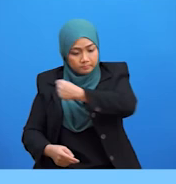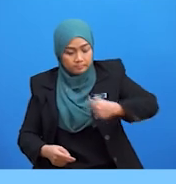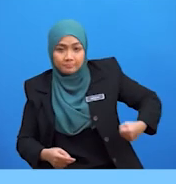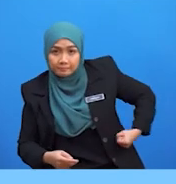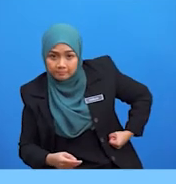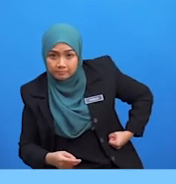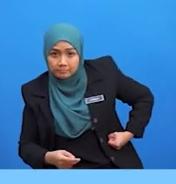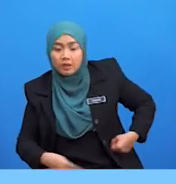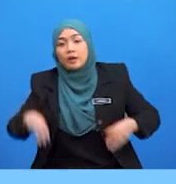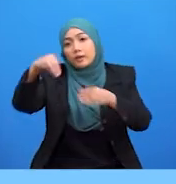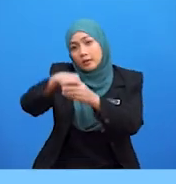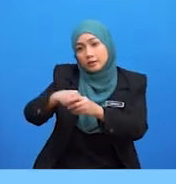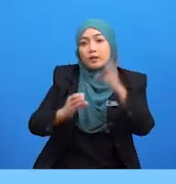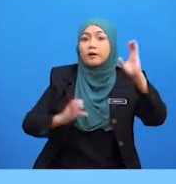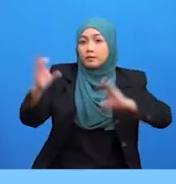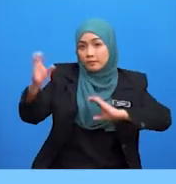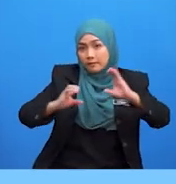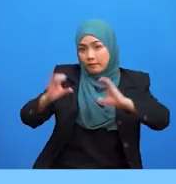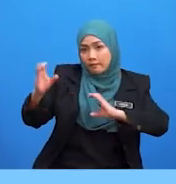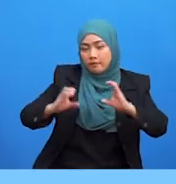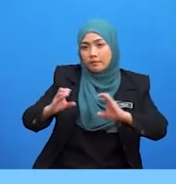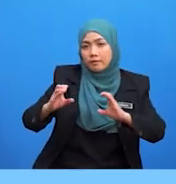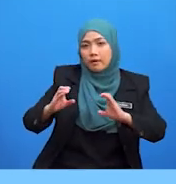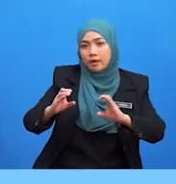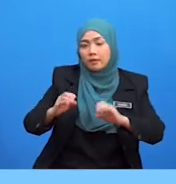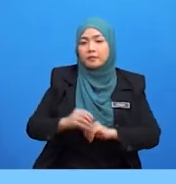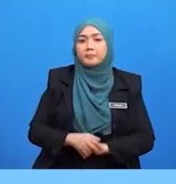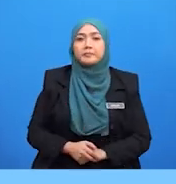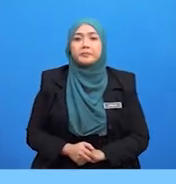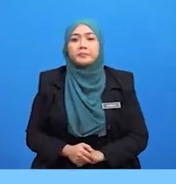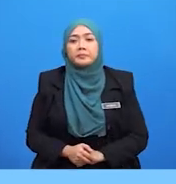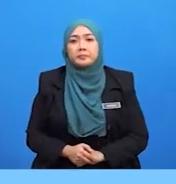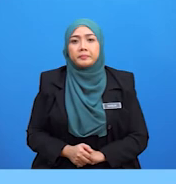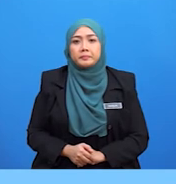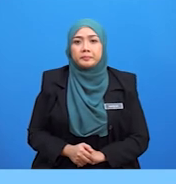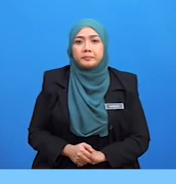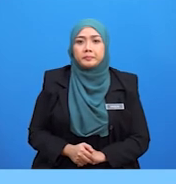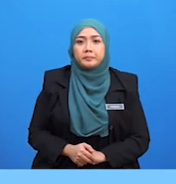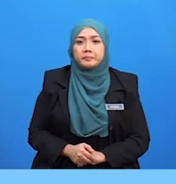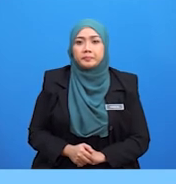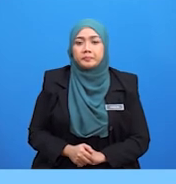seatbelts, and stay safe no matter where you are or wherever you're going.